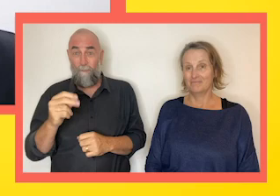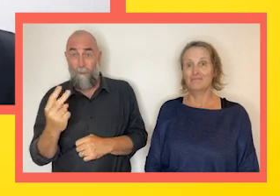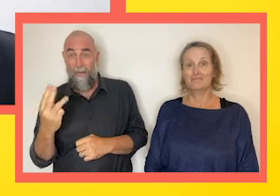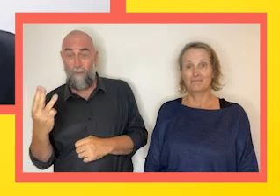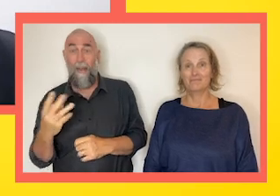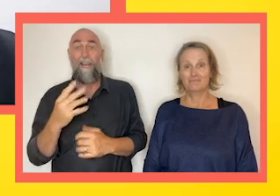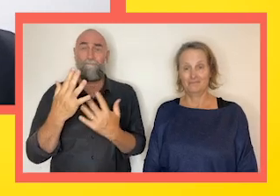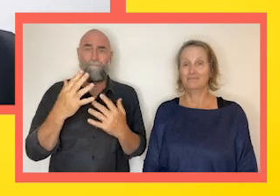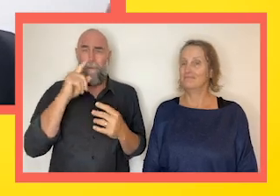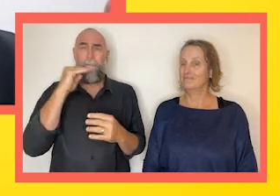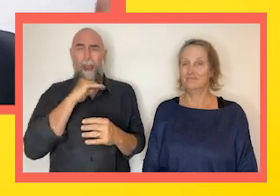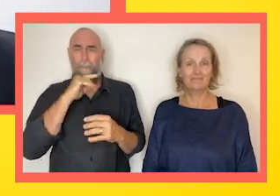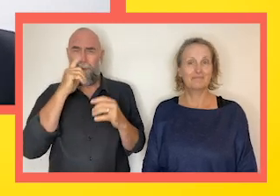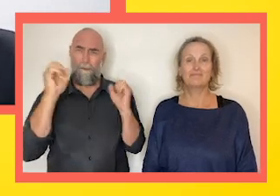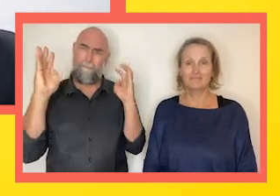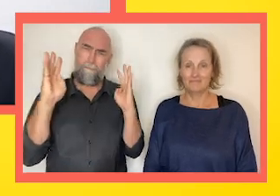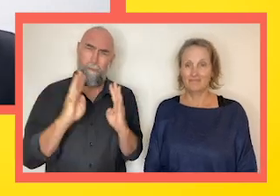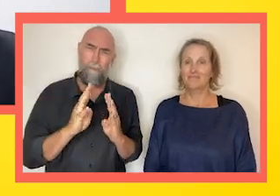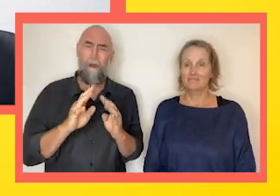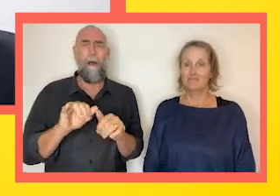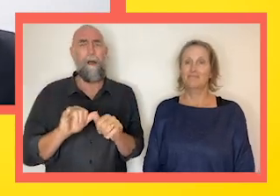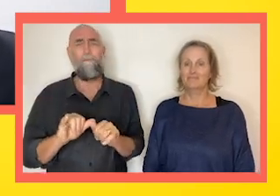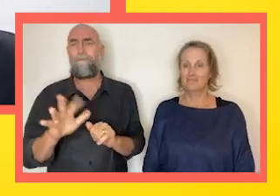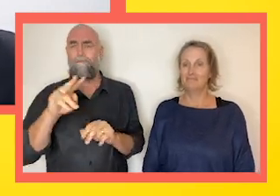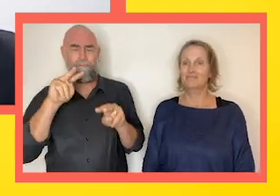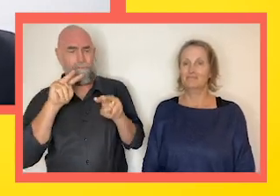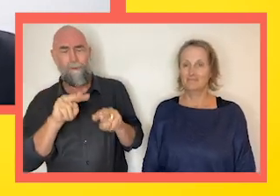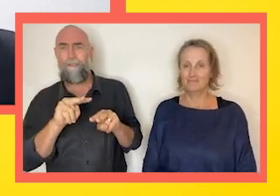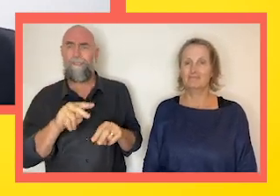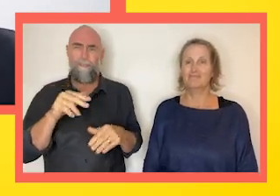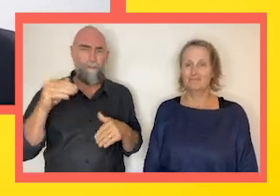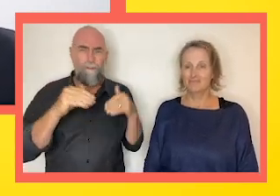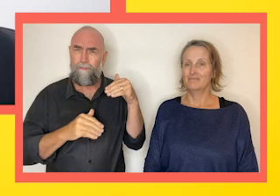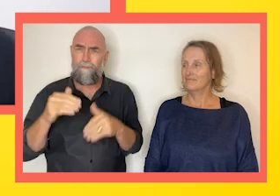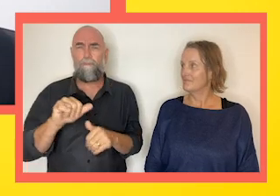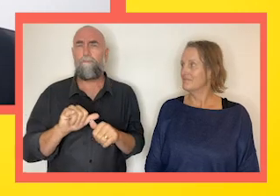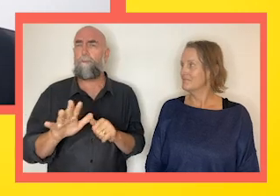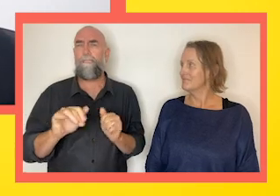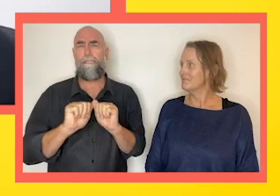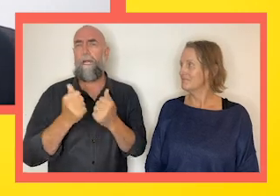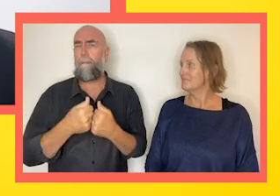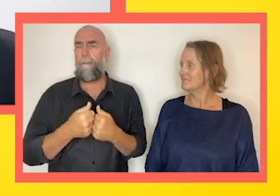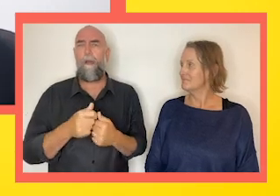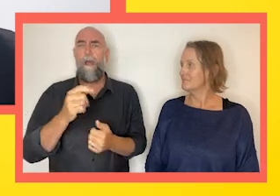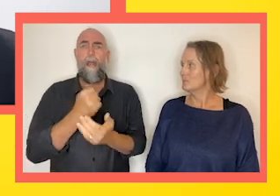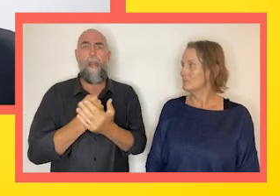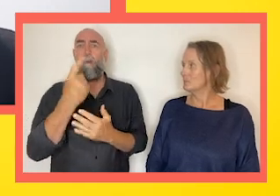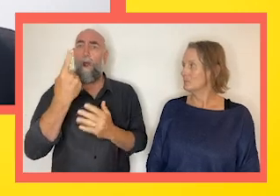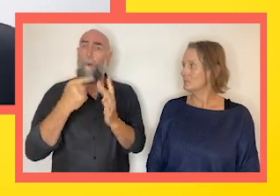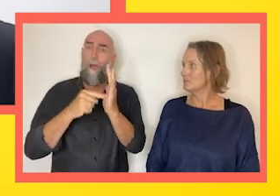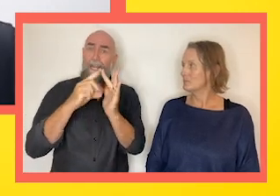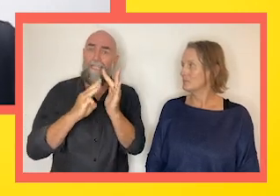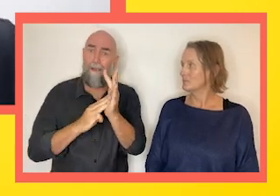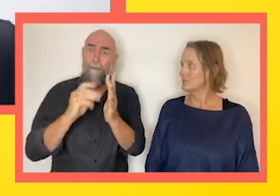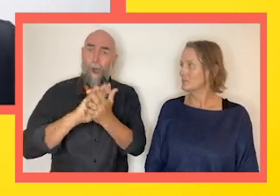As always, just such an amazing performing team. But one standout for me is the great Tim